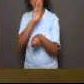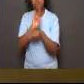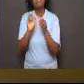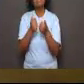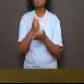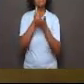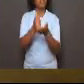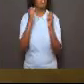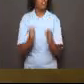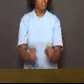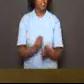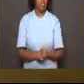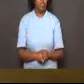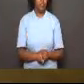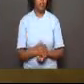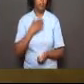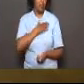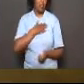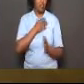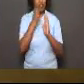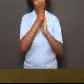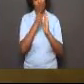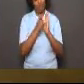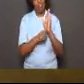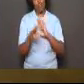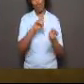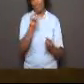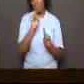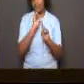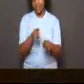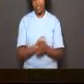Ethiopia? Please write down your answers.